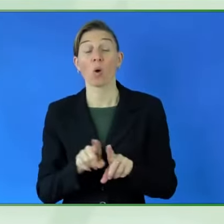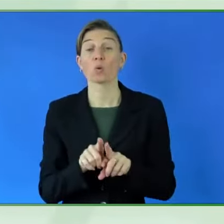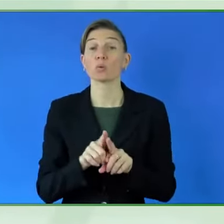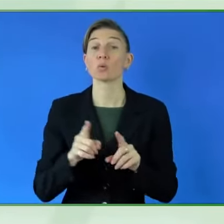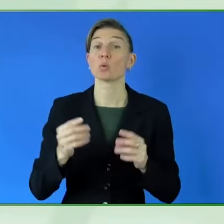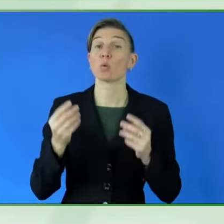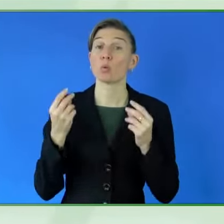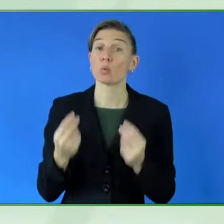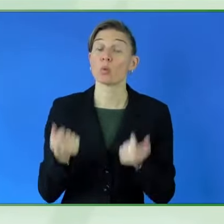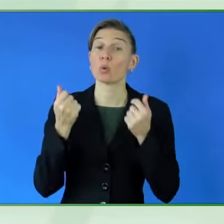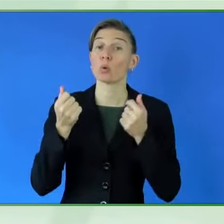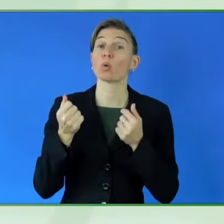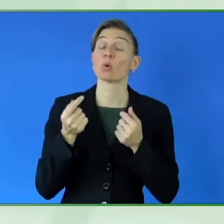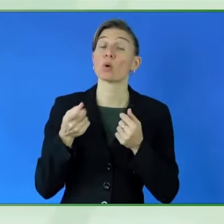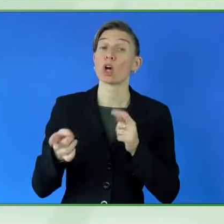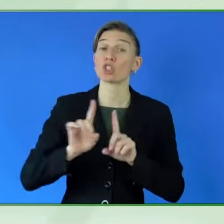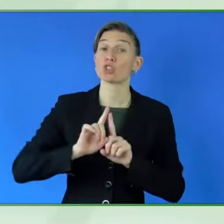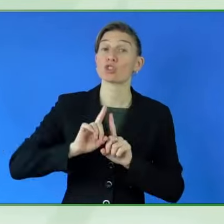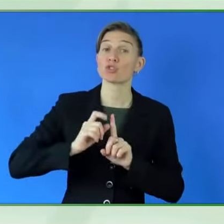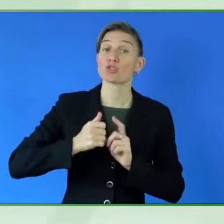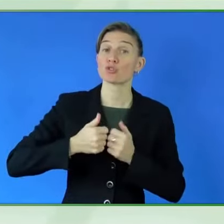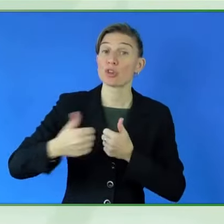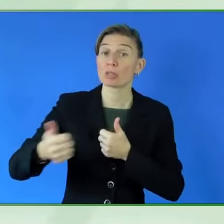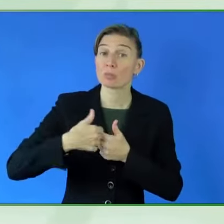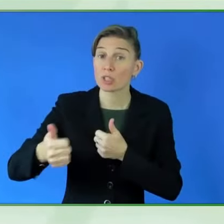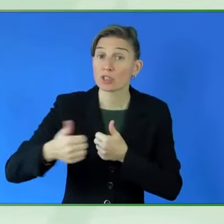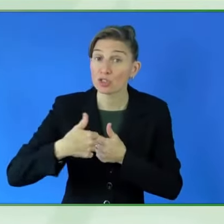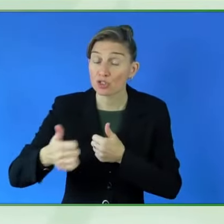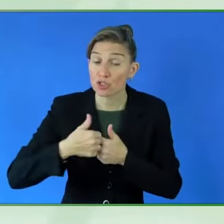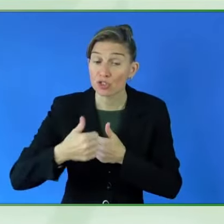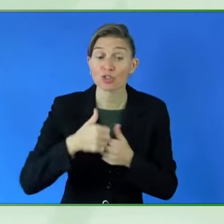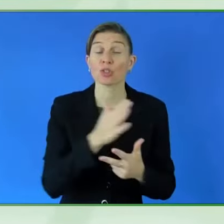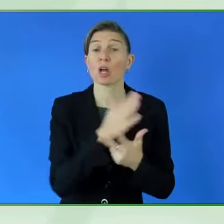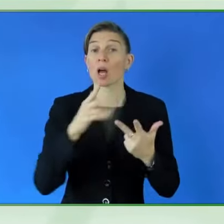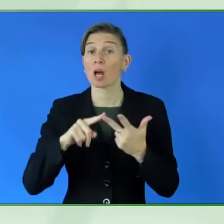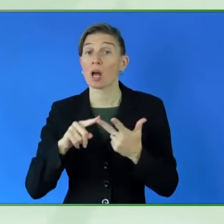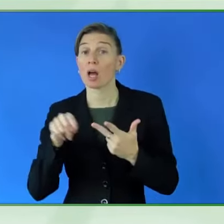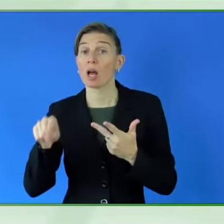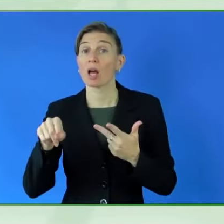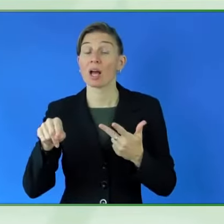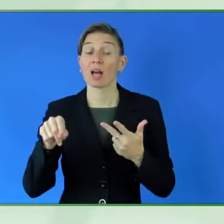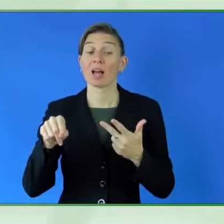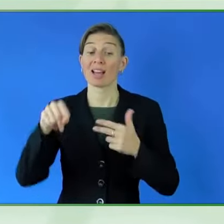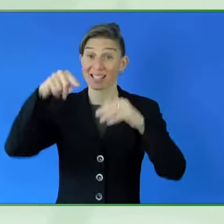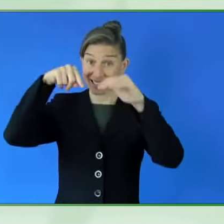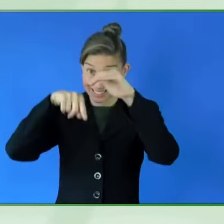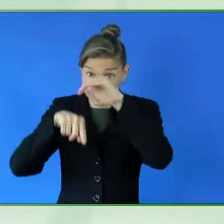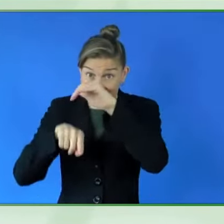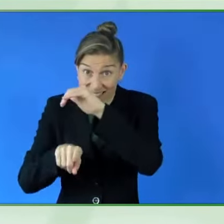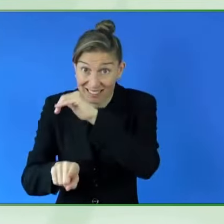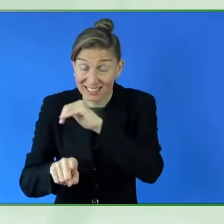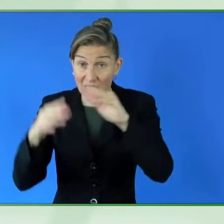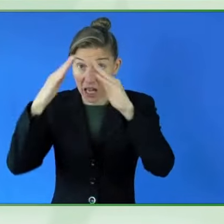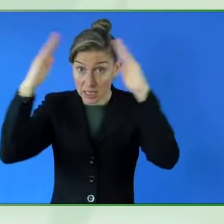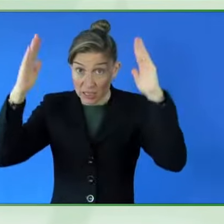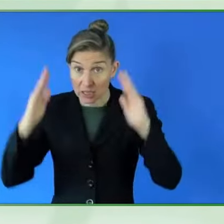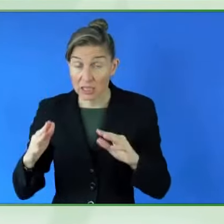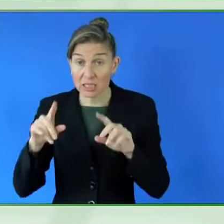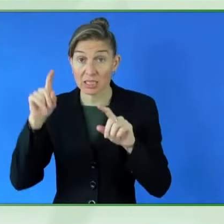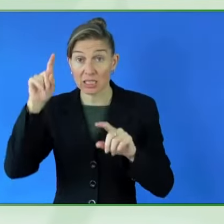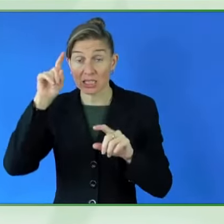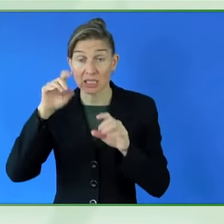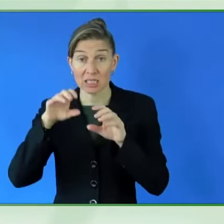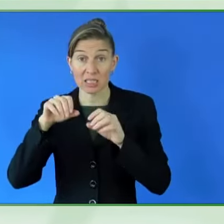well as looking at infrastructure inside transit agencies. So different data standards